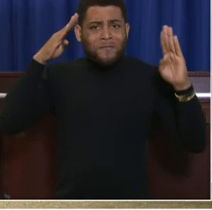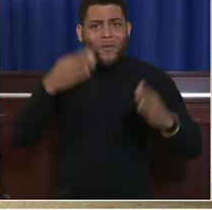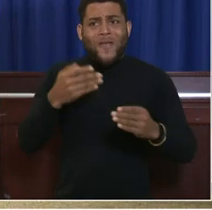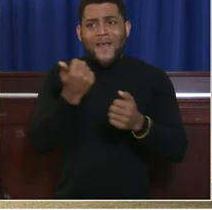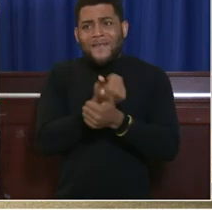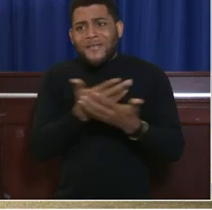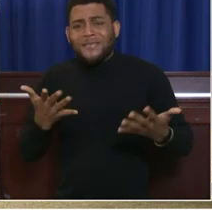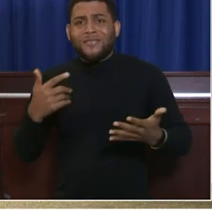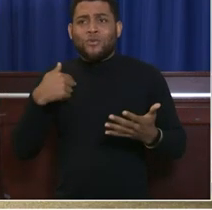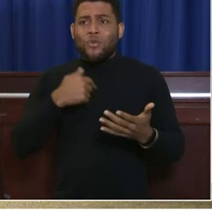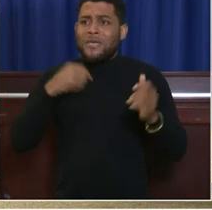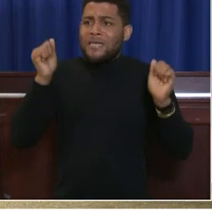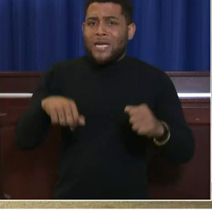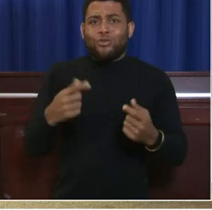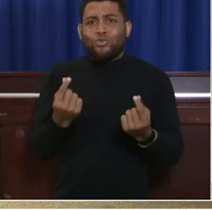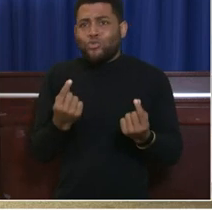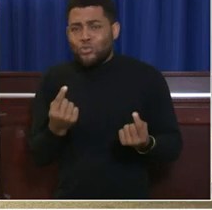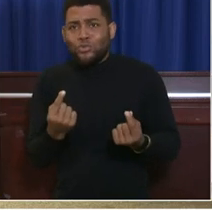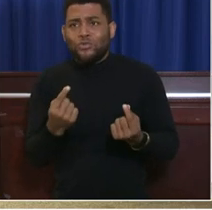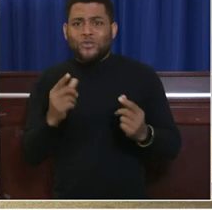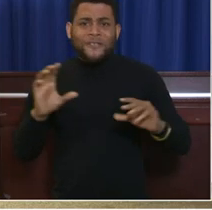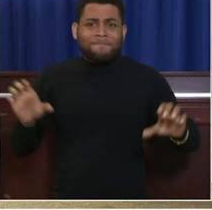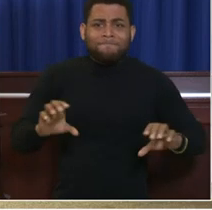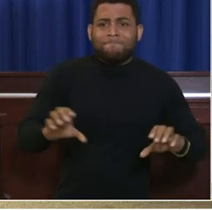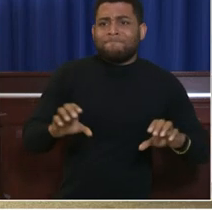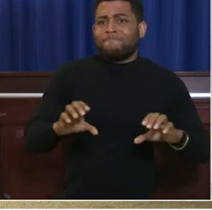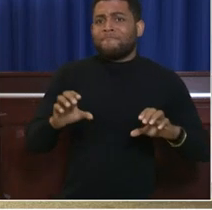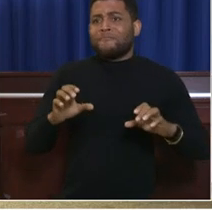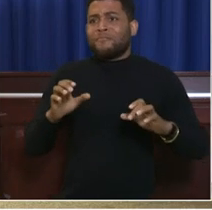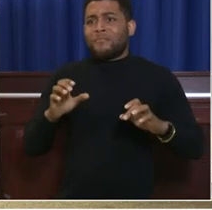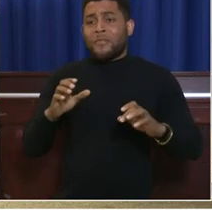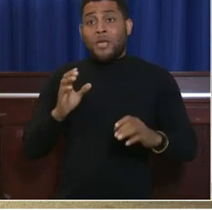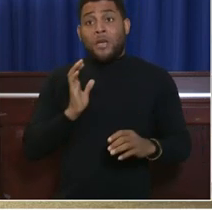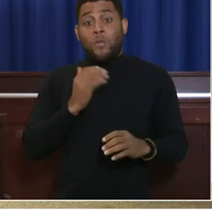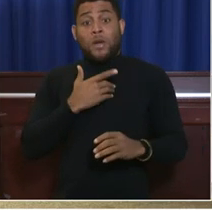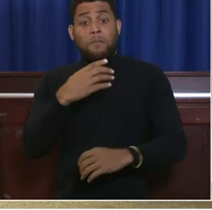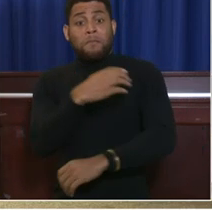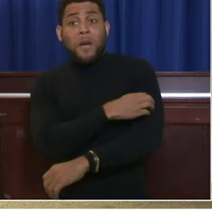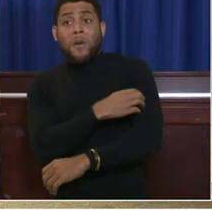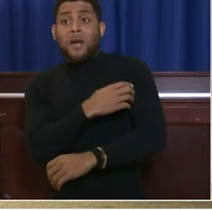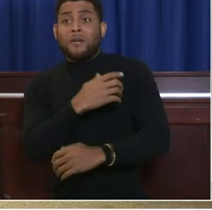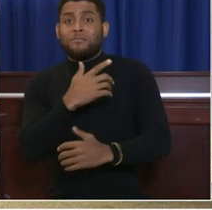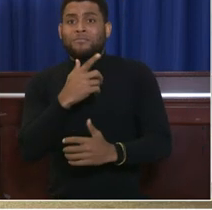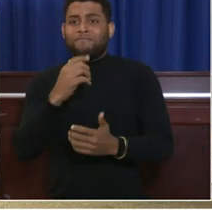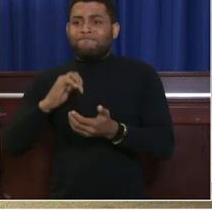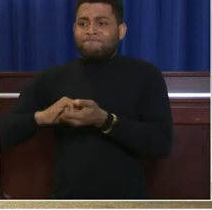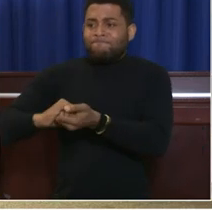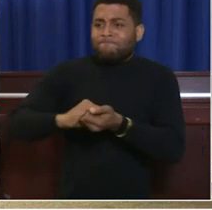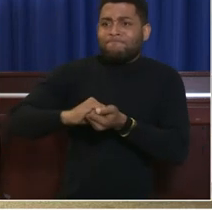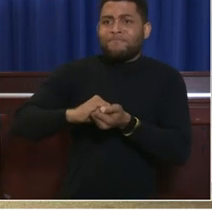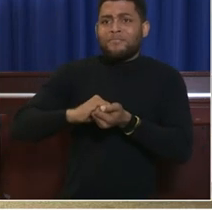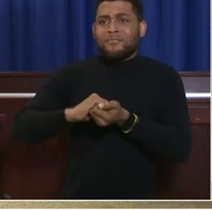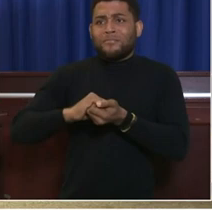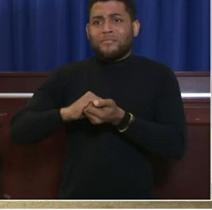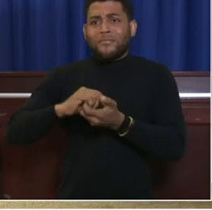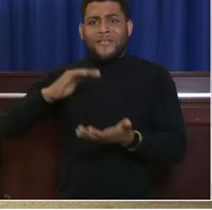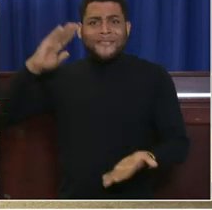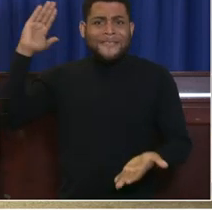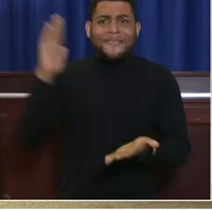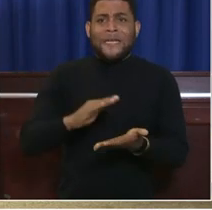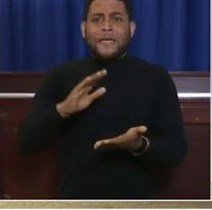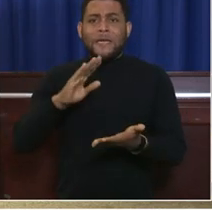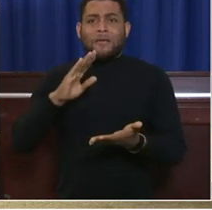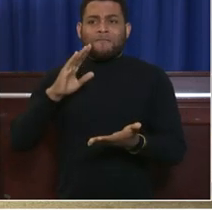our power among our public safety ecosystem to end violence in our city.